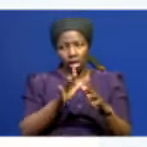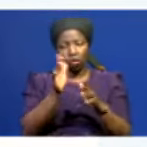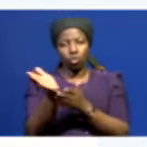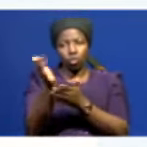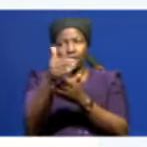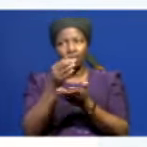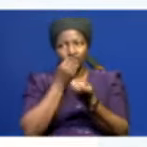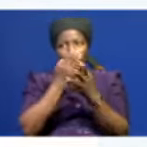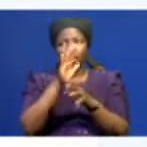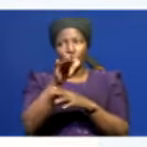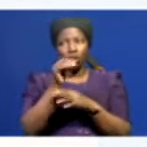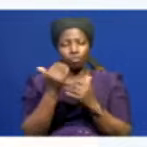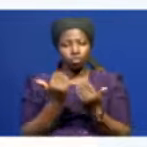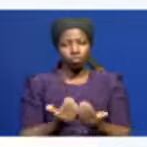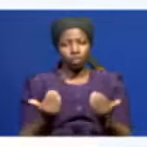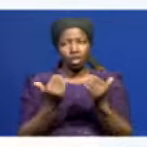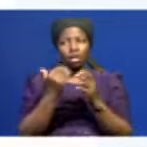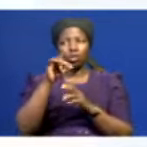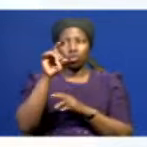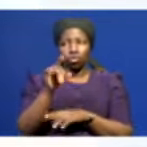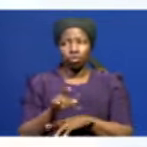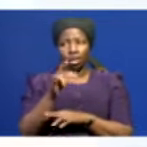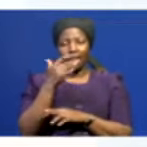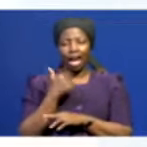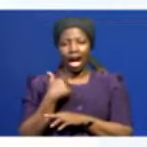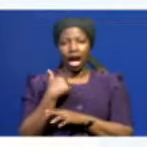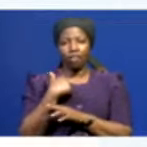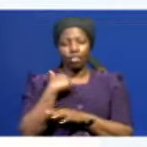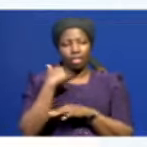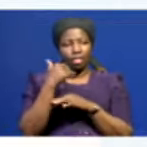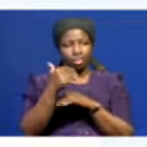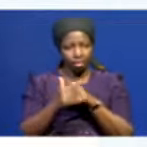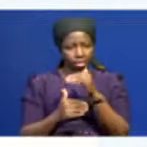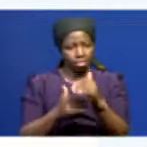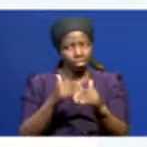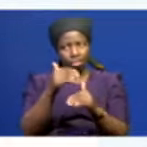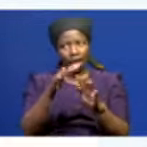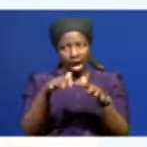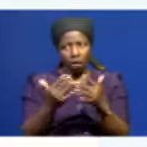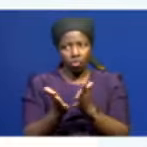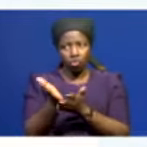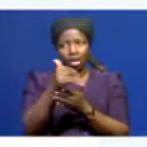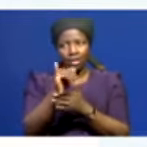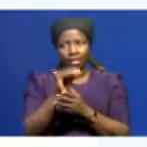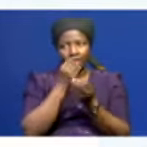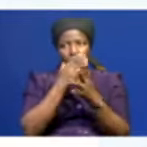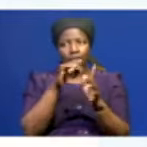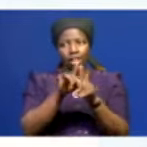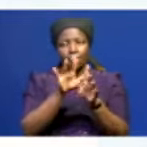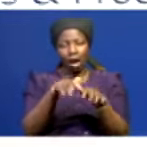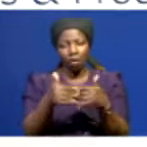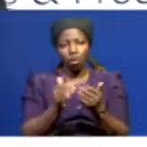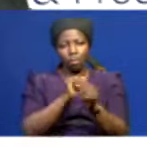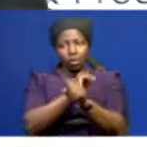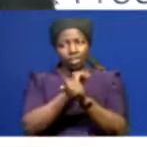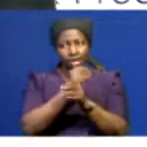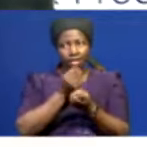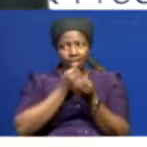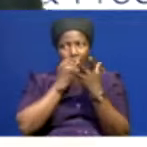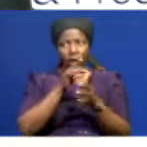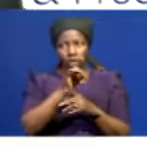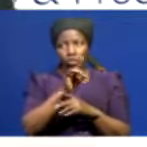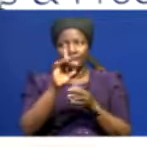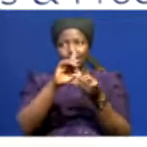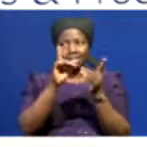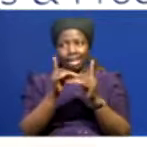minors, there should be an outside procedure on how you will be collecting that information and how you will safeguard the information. You as a data